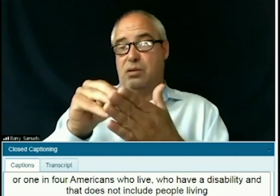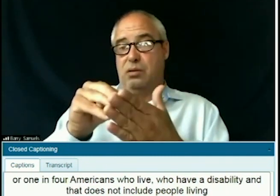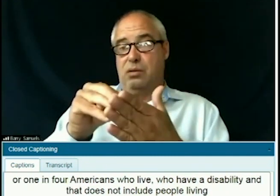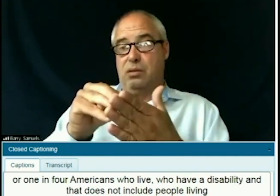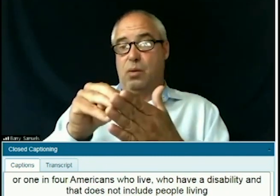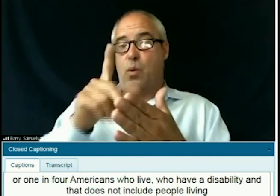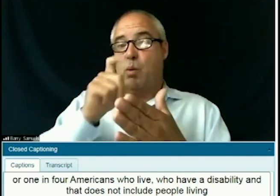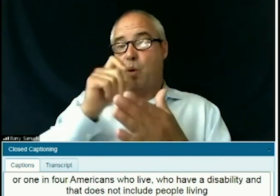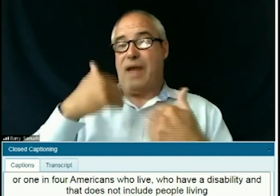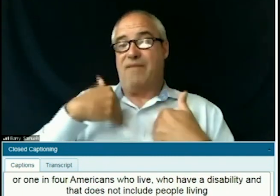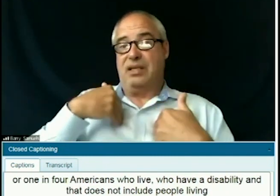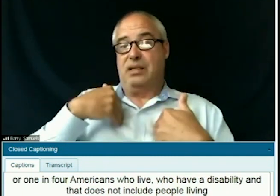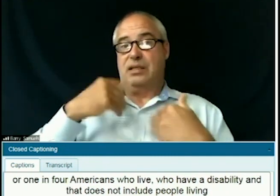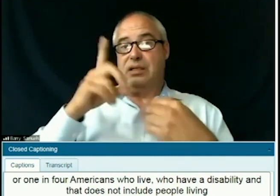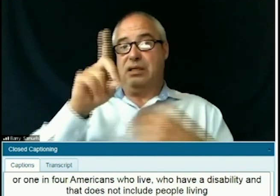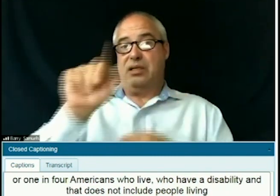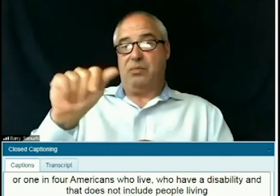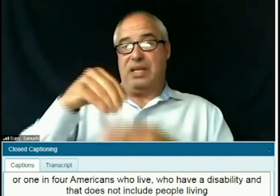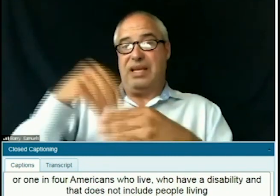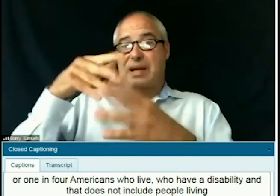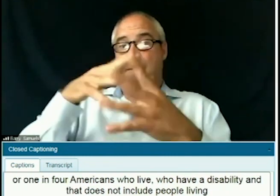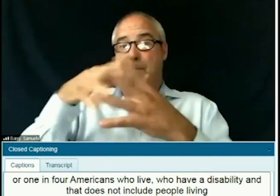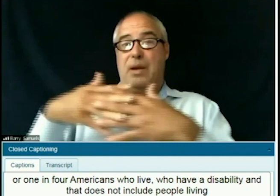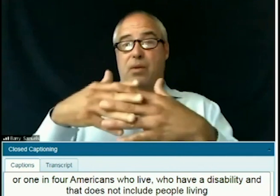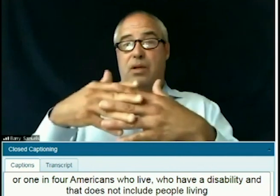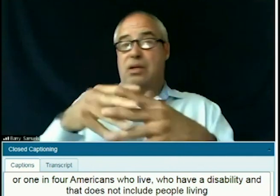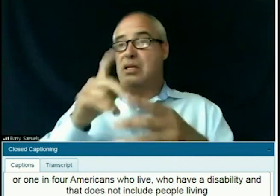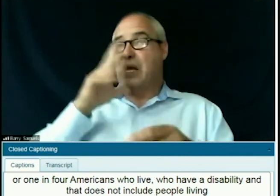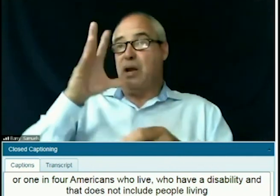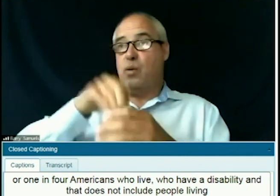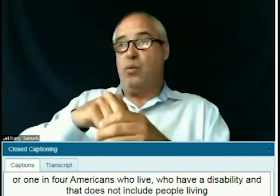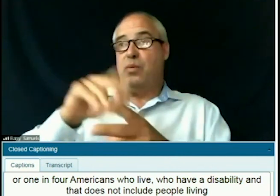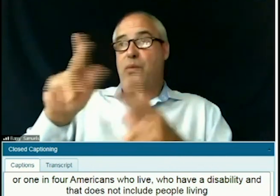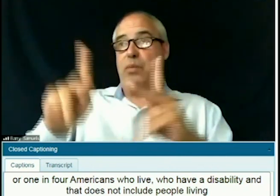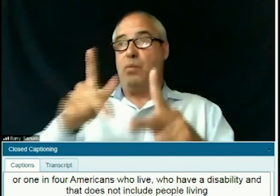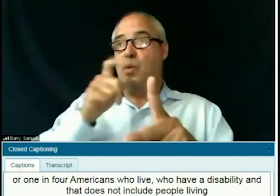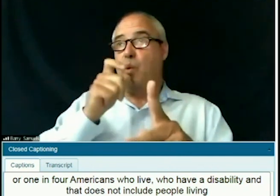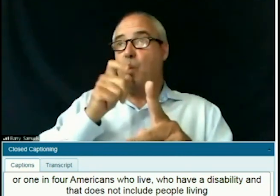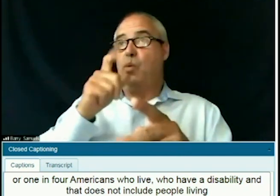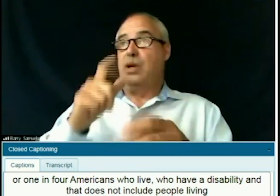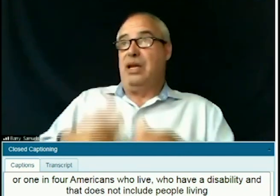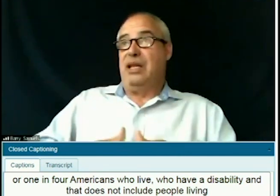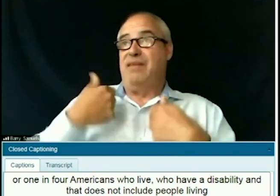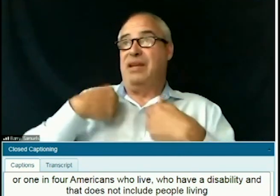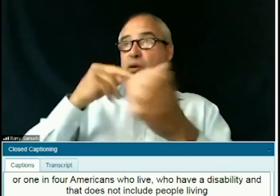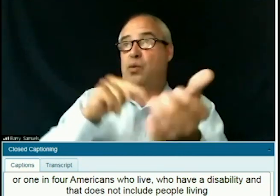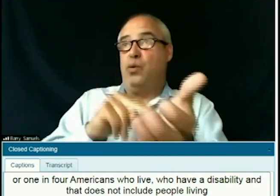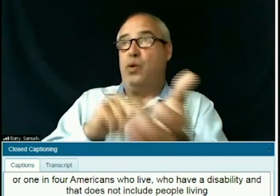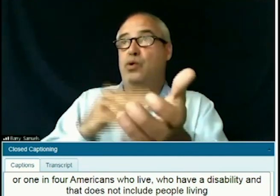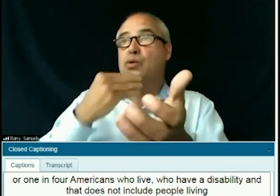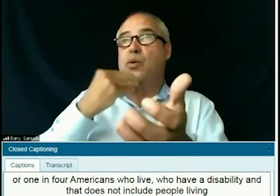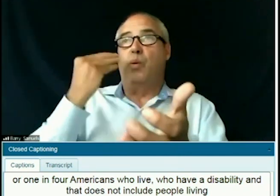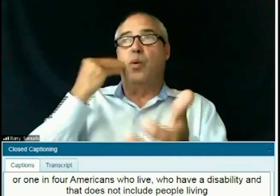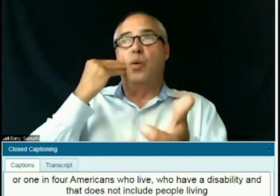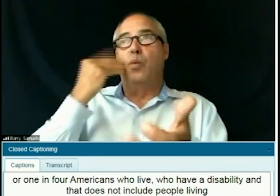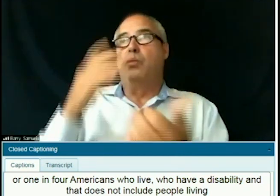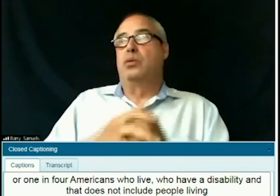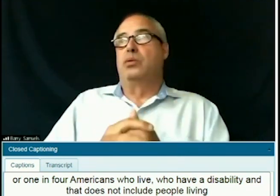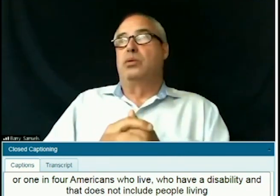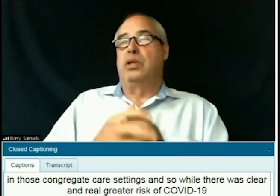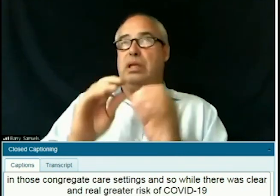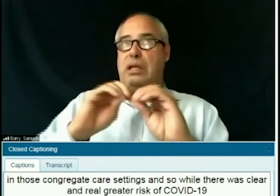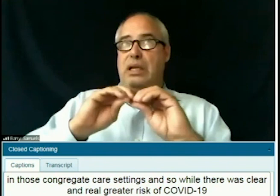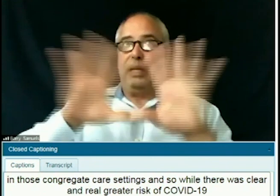have a disability, and that does not include people living in those congregate care settings. And so while there was clear